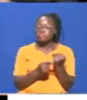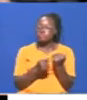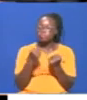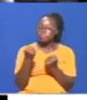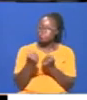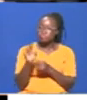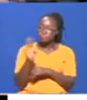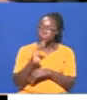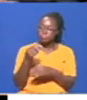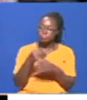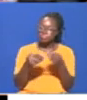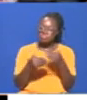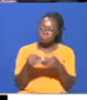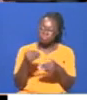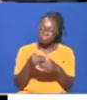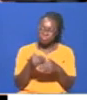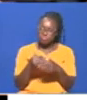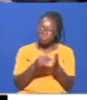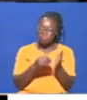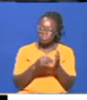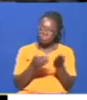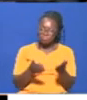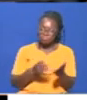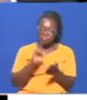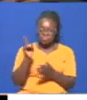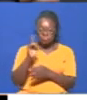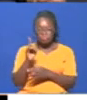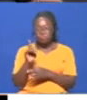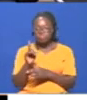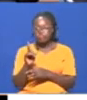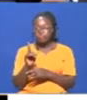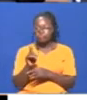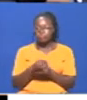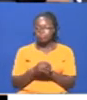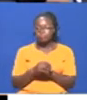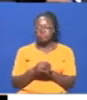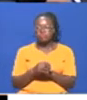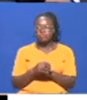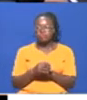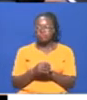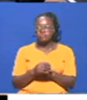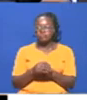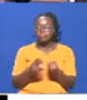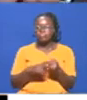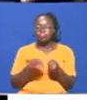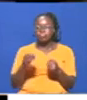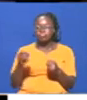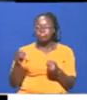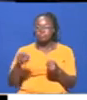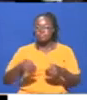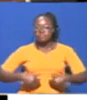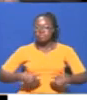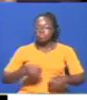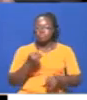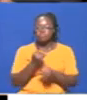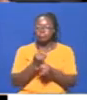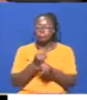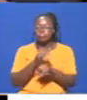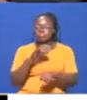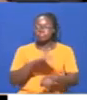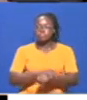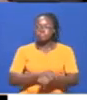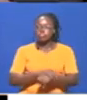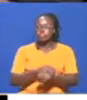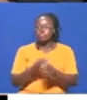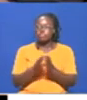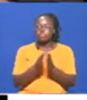will be constructed in Machakos right here in the country. 700 youth will get job, and he says they have plans to enlarge